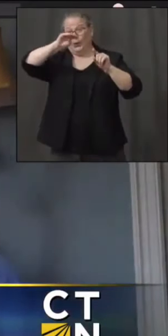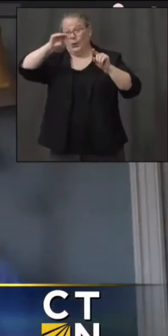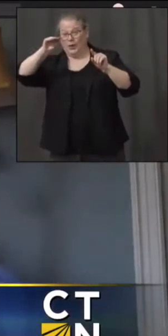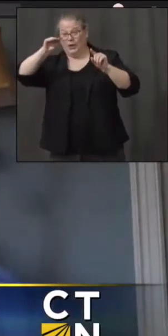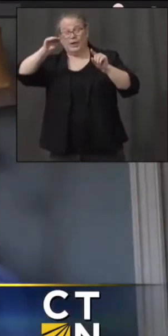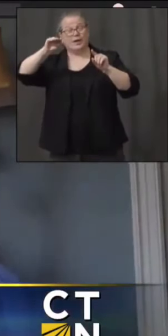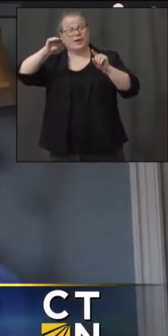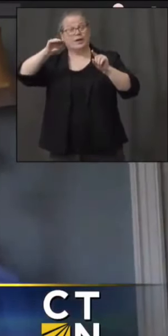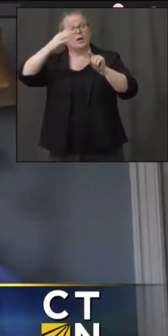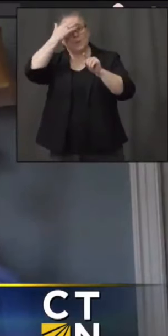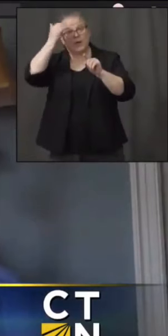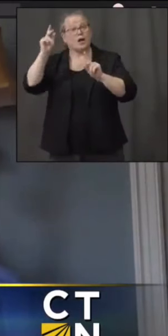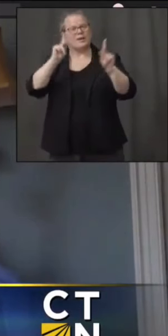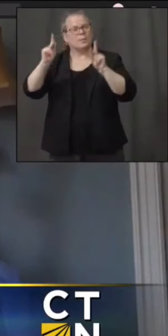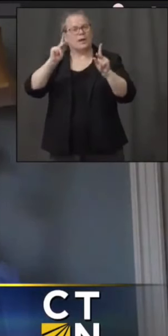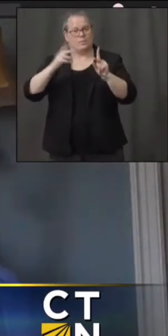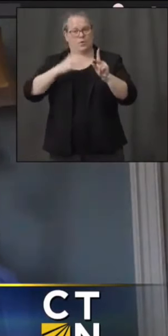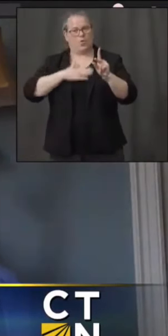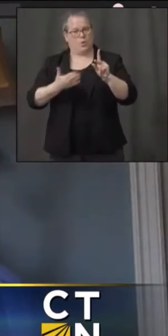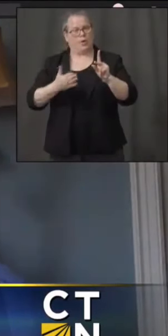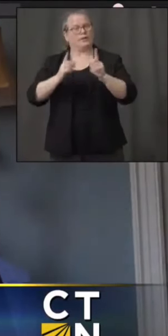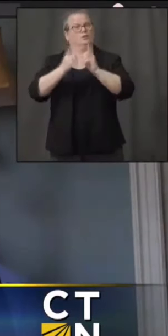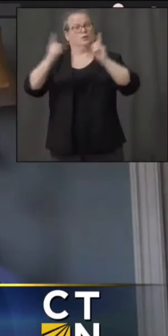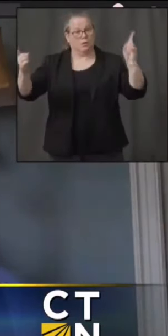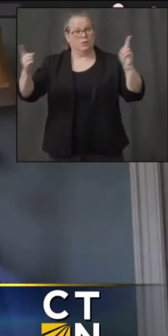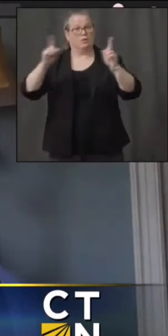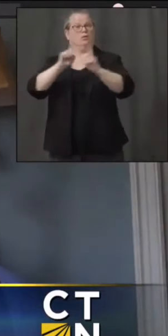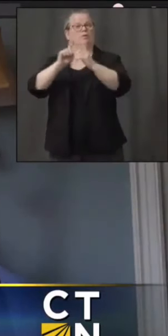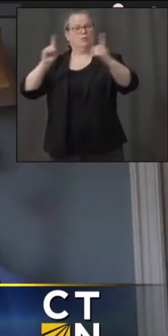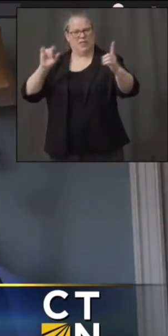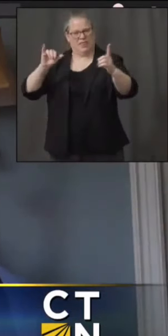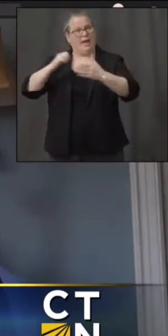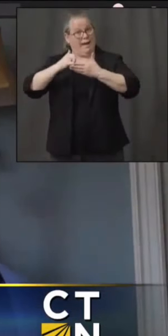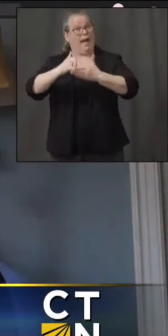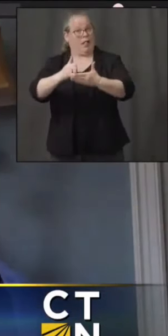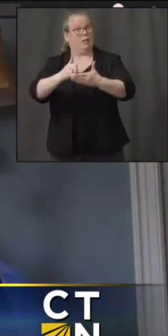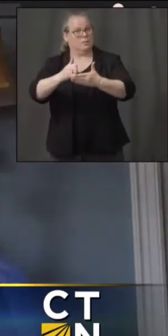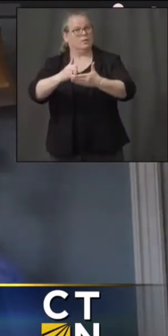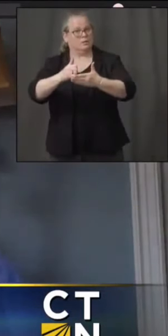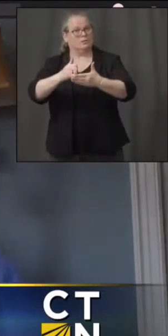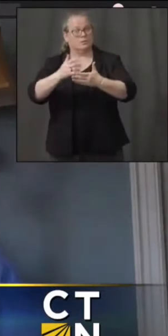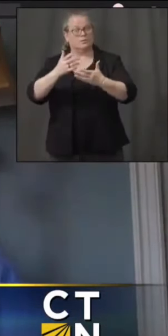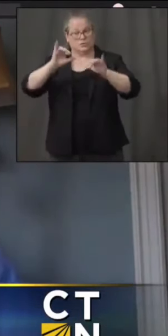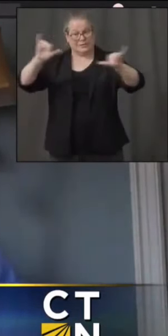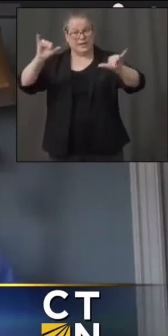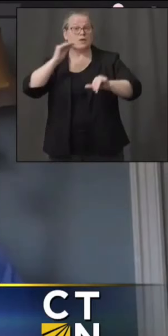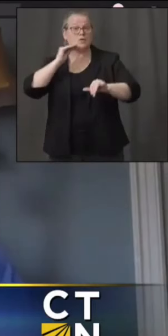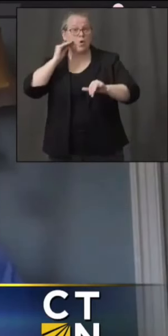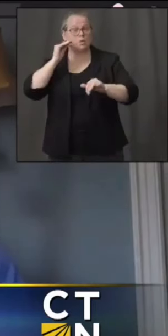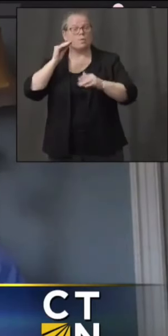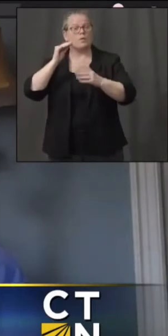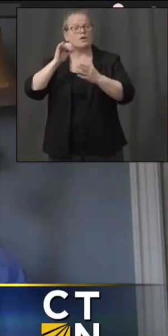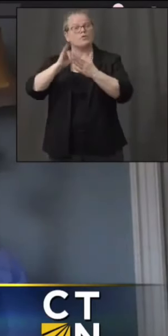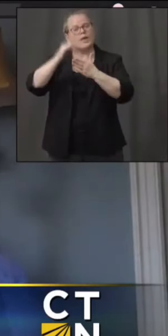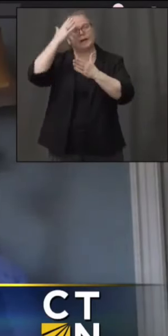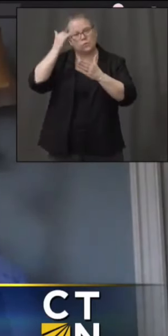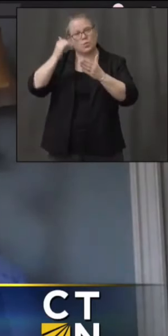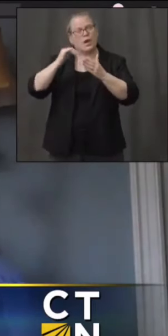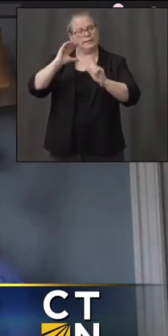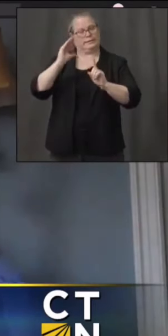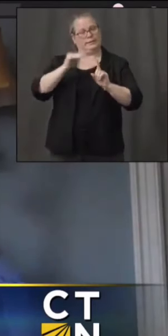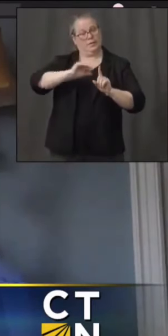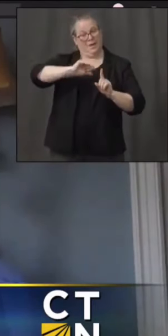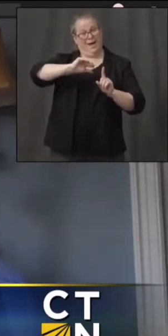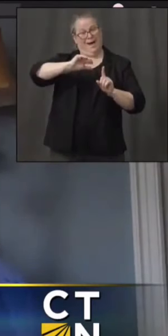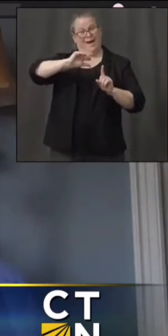of the community mitigation that we've done, the social distancing, staying at home. And that's what's driving the case numbers down, especially as you